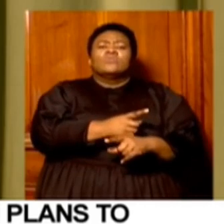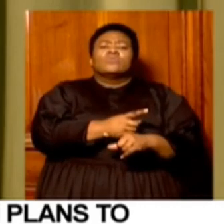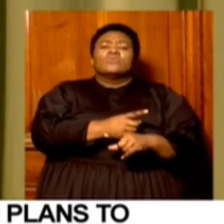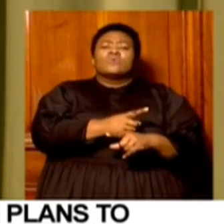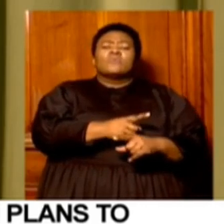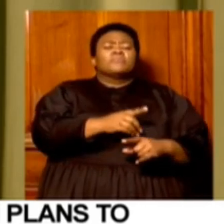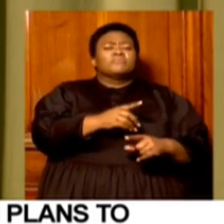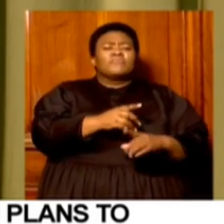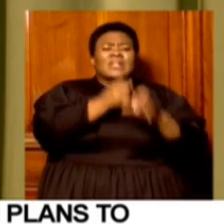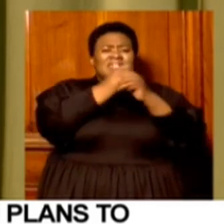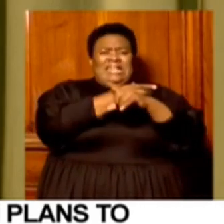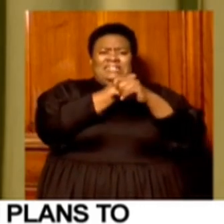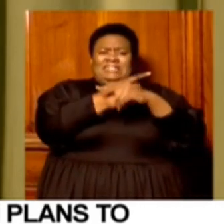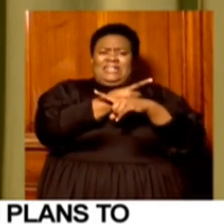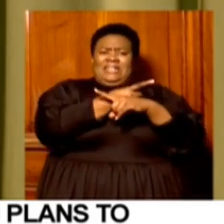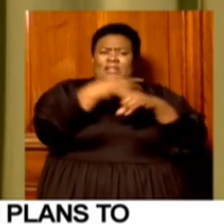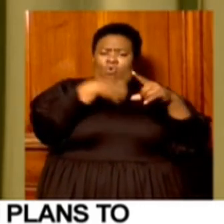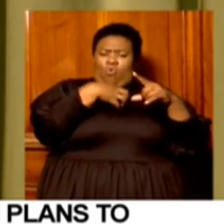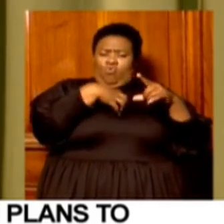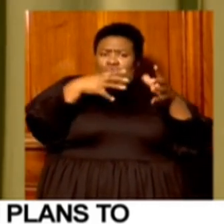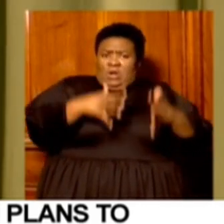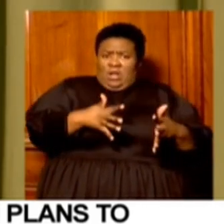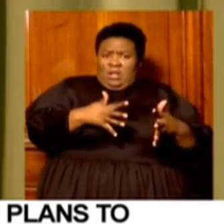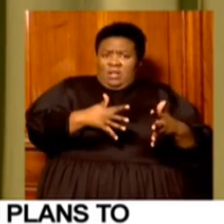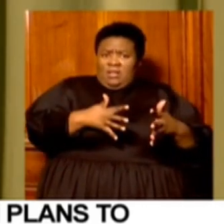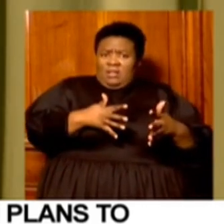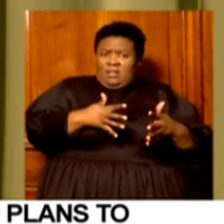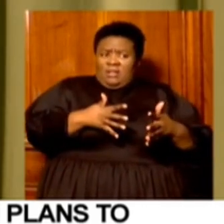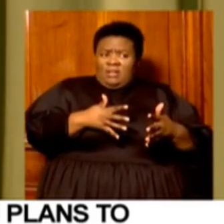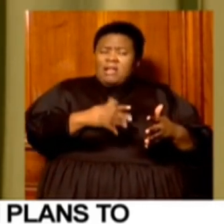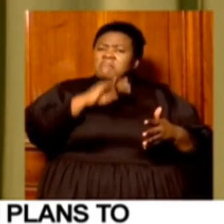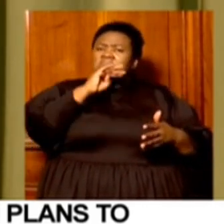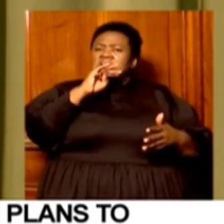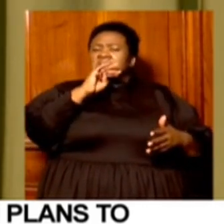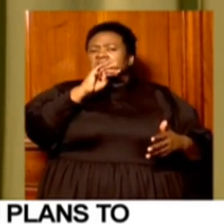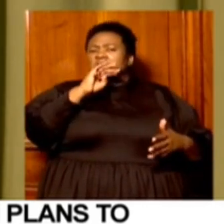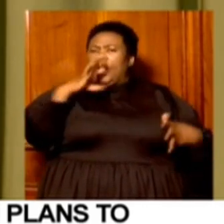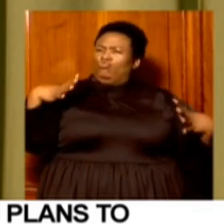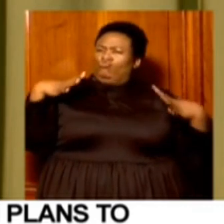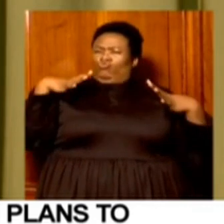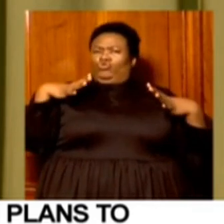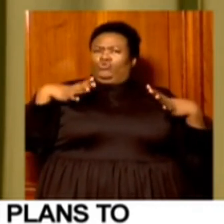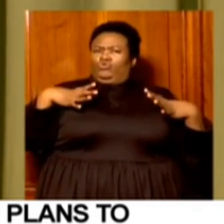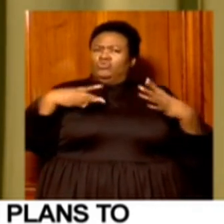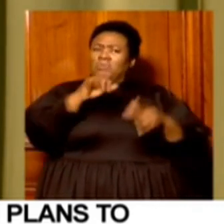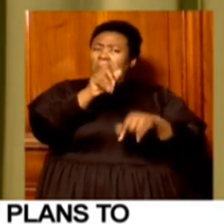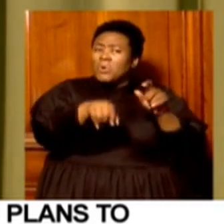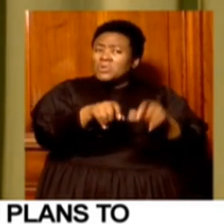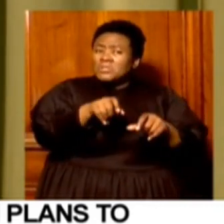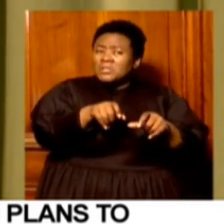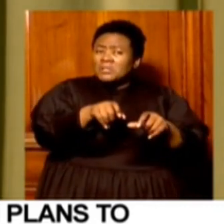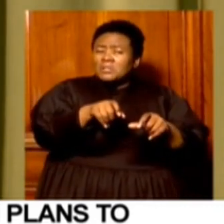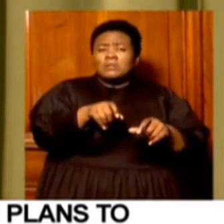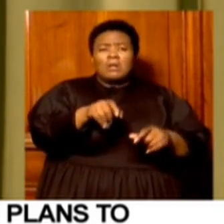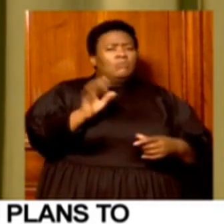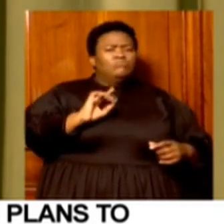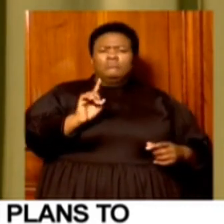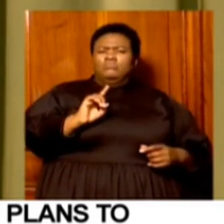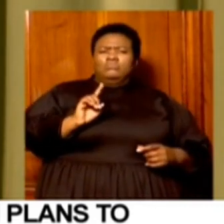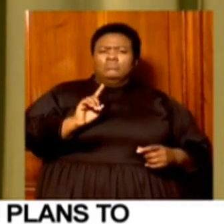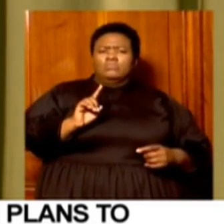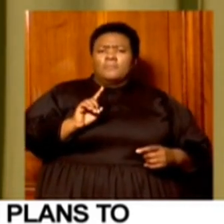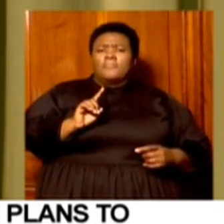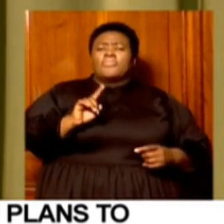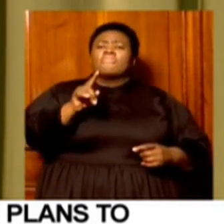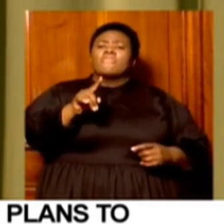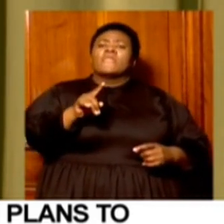you are not talking of a typical rich person. You're talking about